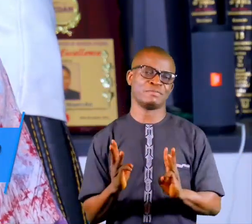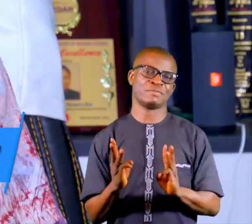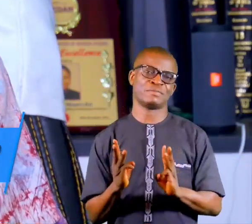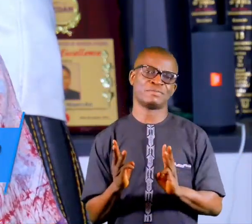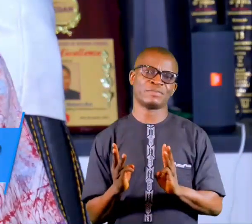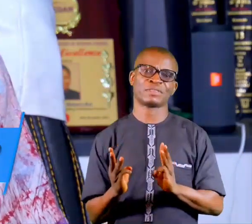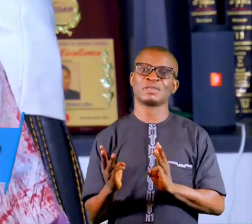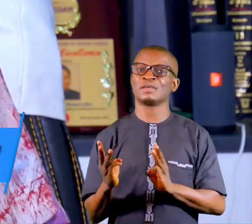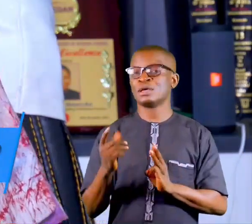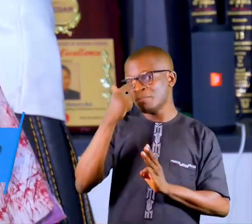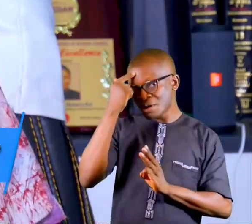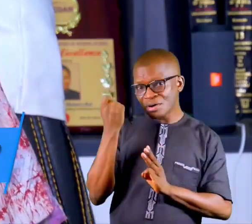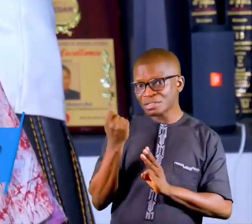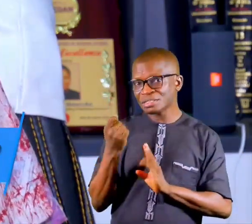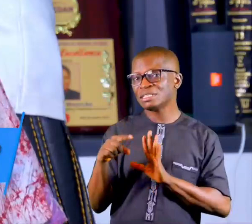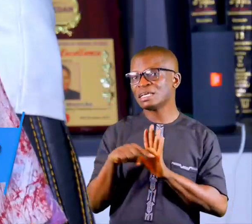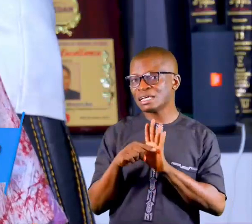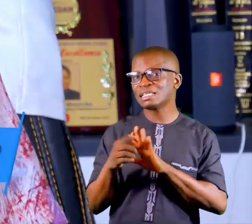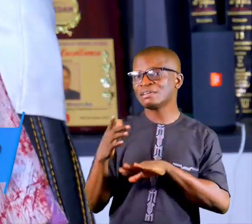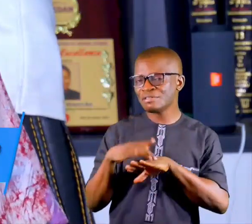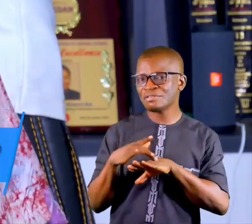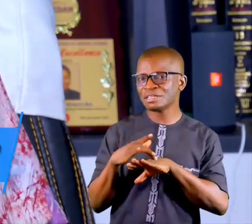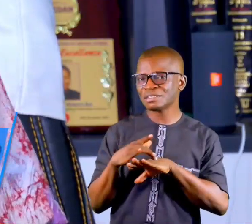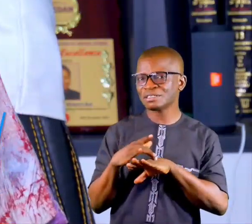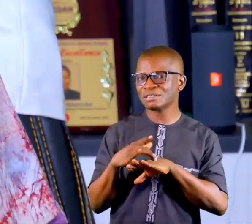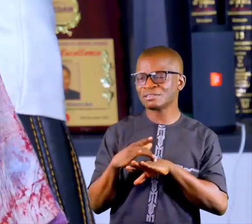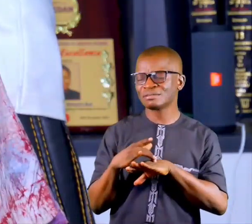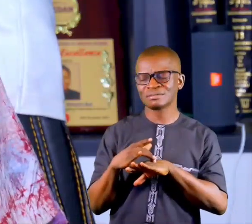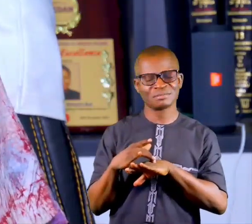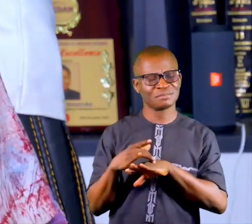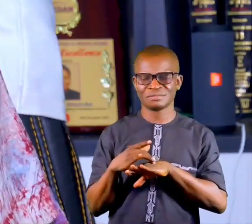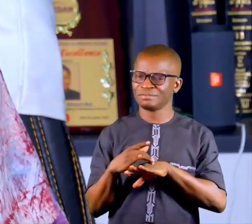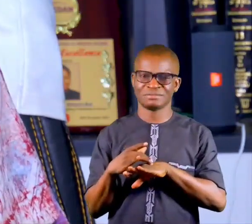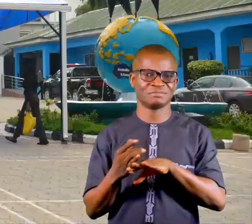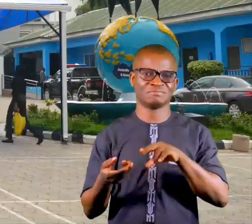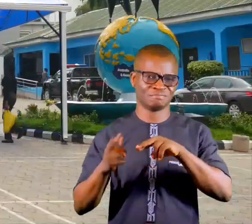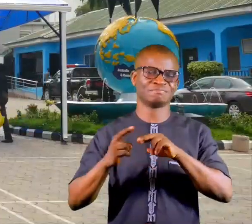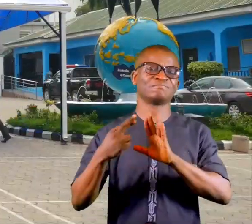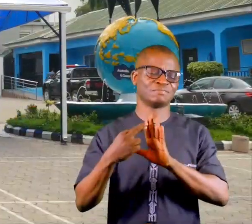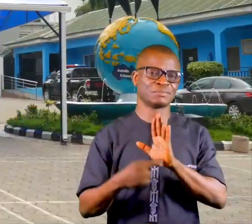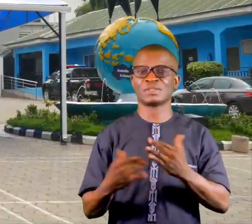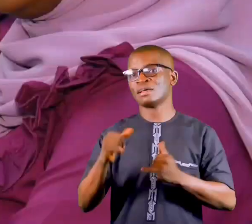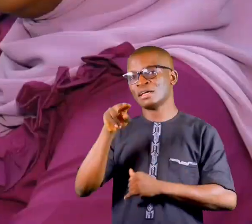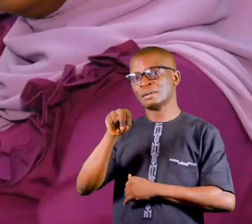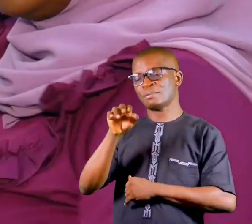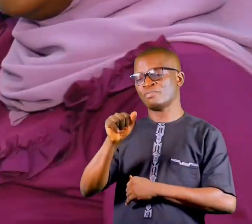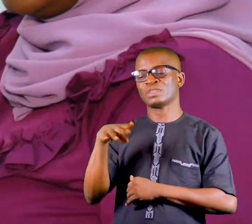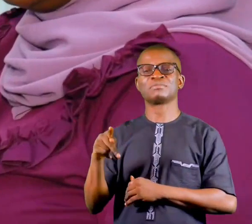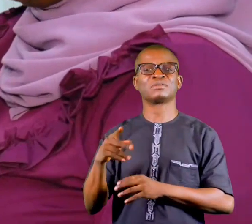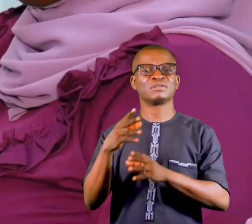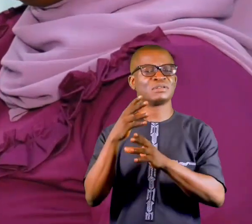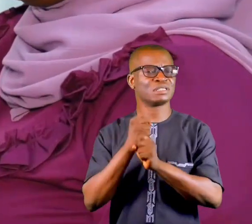the boomerang effect of this is increased reportage.